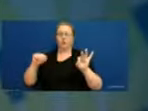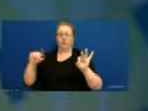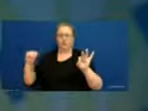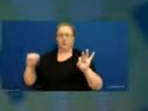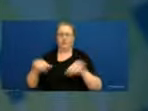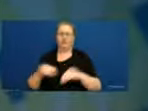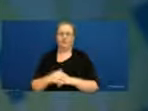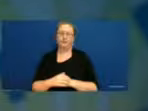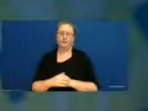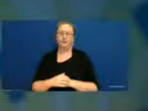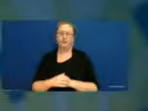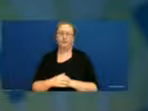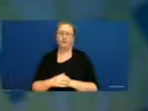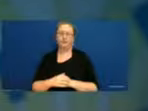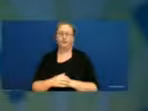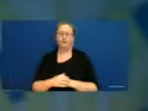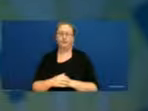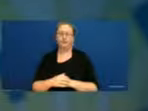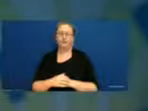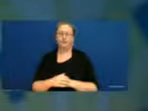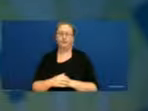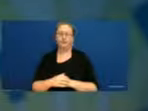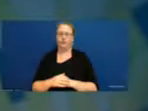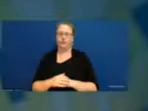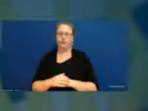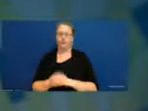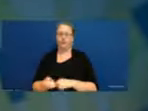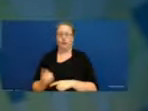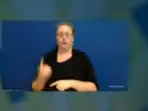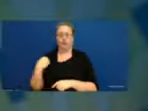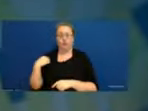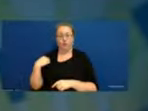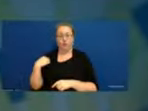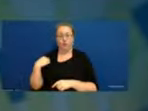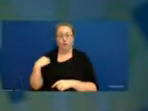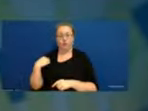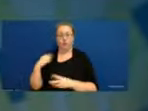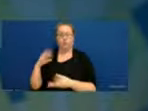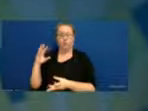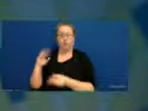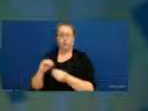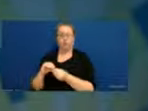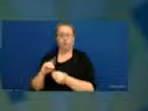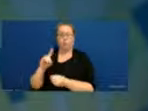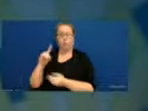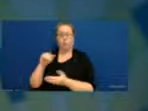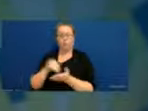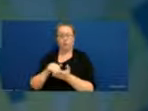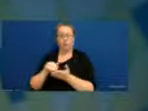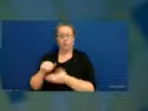at this time last year, the total doses distributed in all places, public health, pharmacies, etc., was